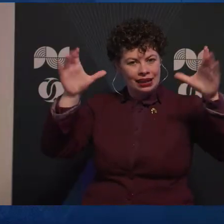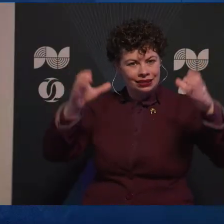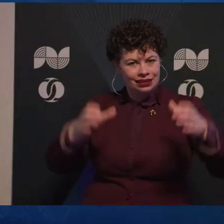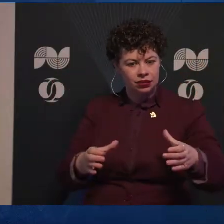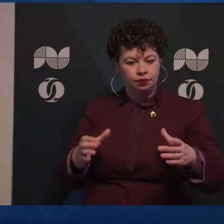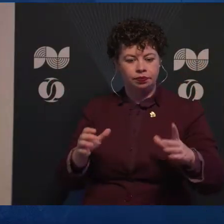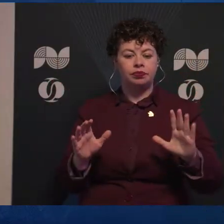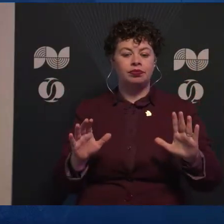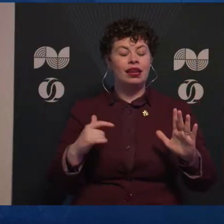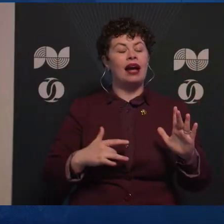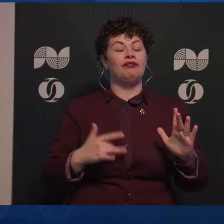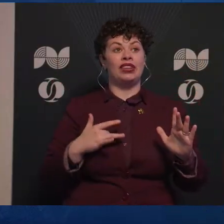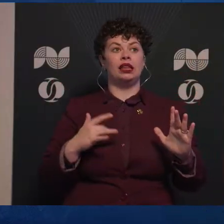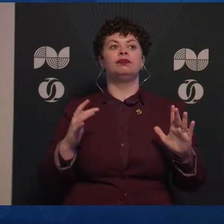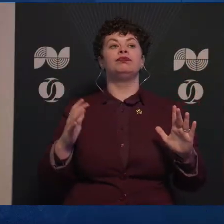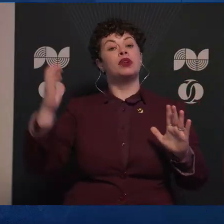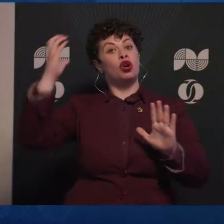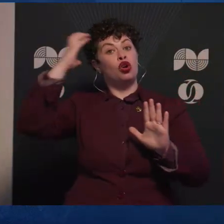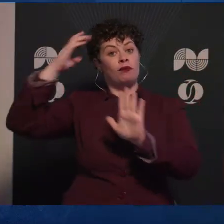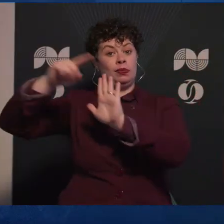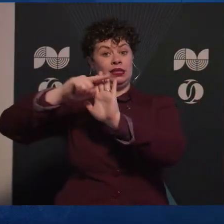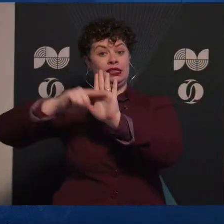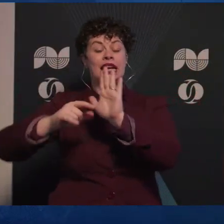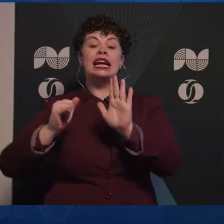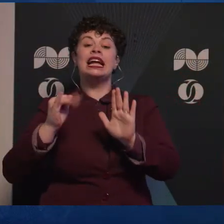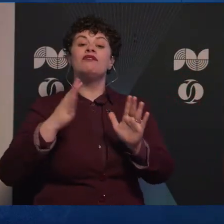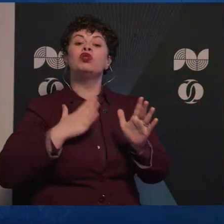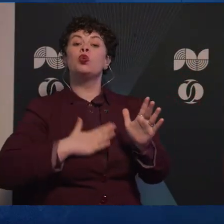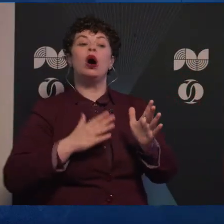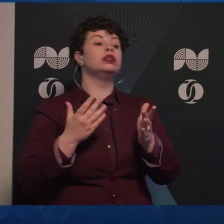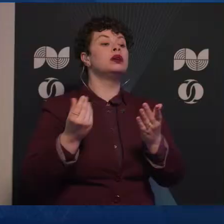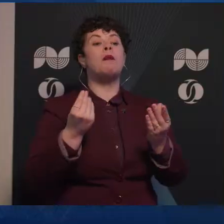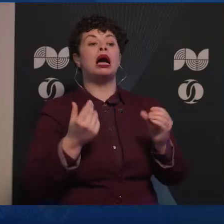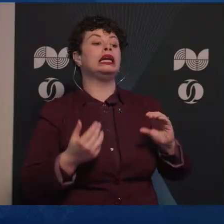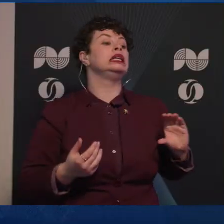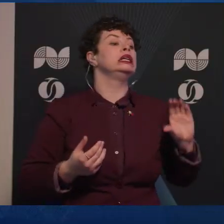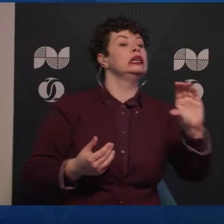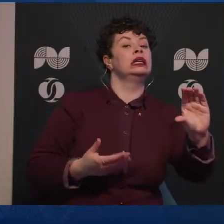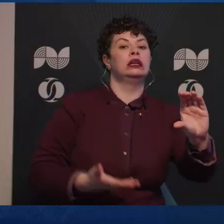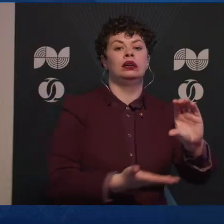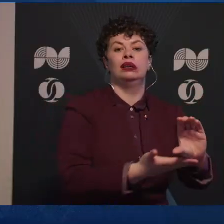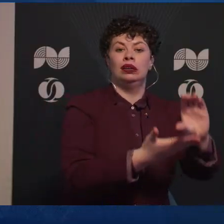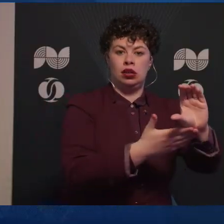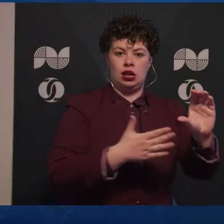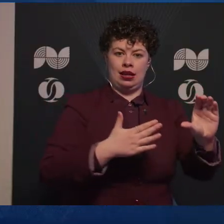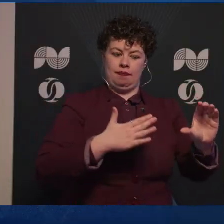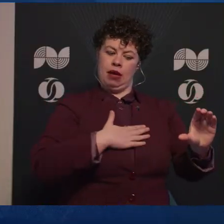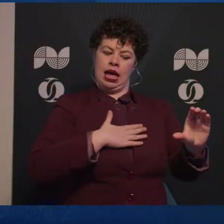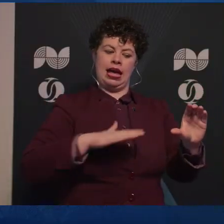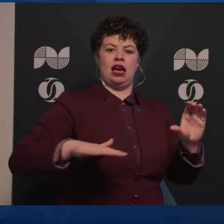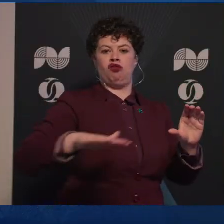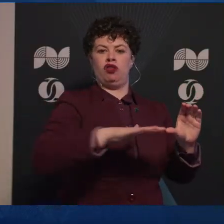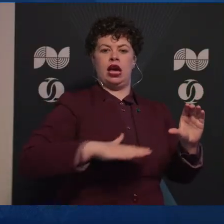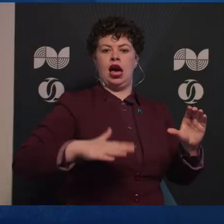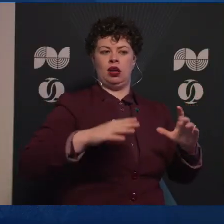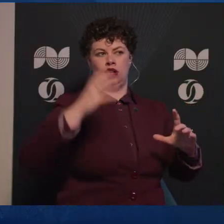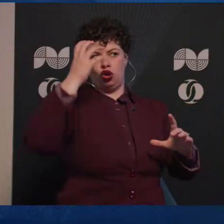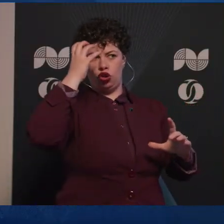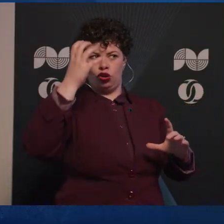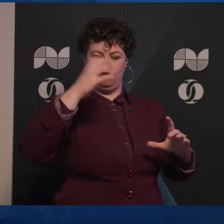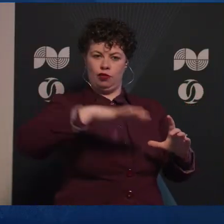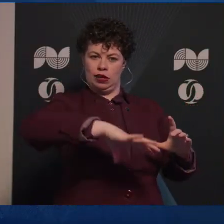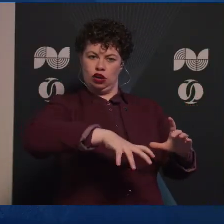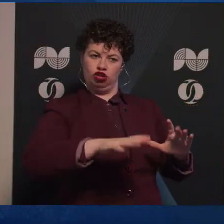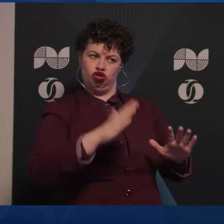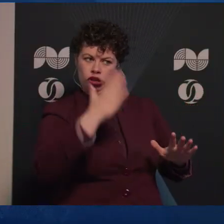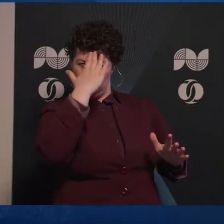by design, if you're going to subsidize someone, you're going to subsidize firms in your jurisdiction. So that's almost